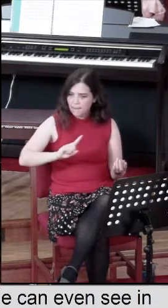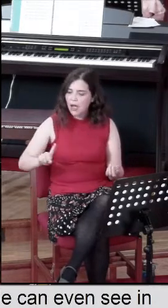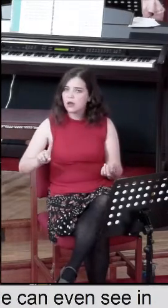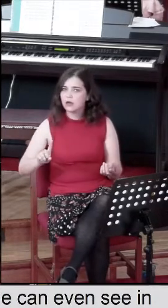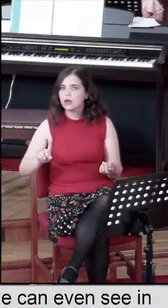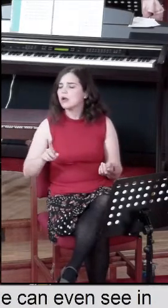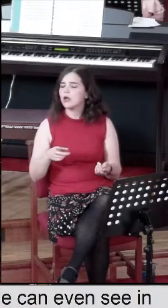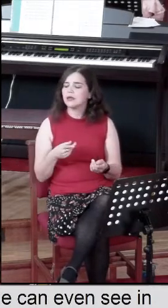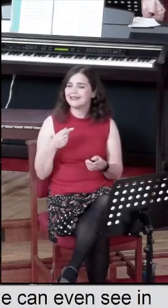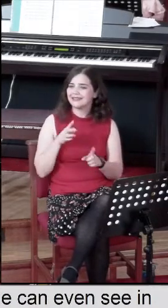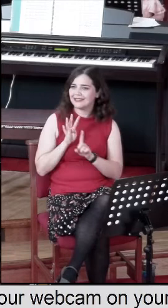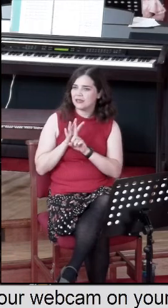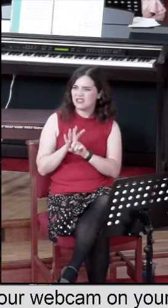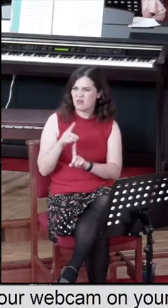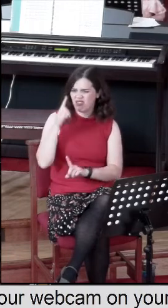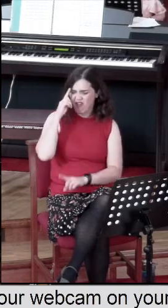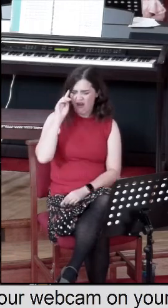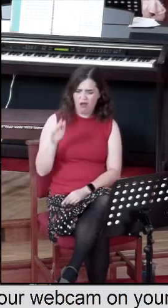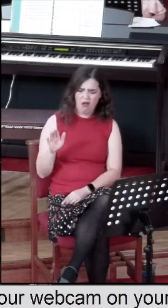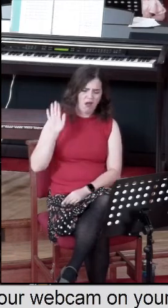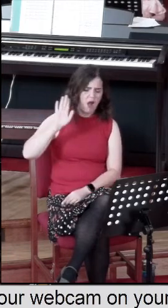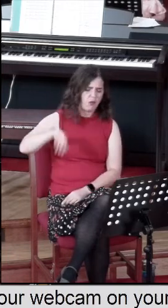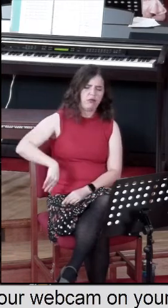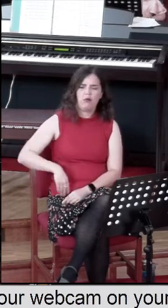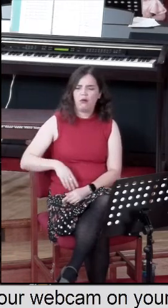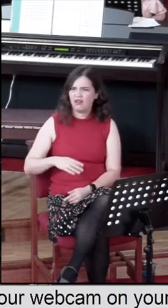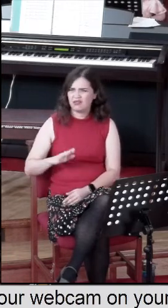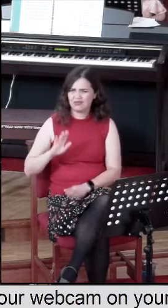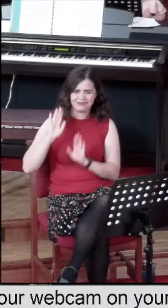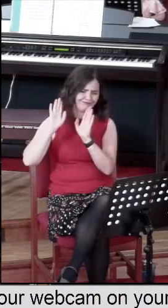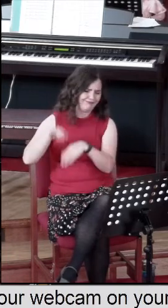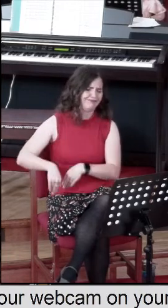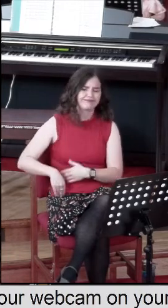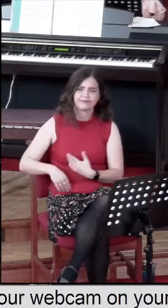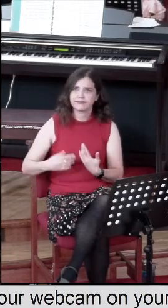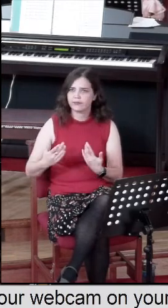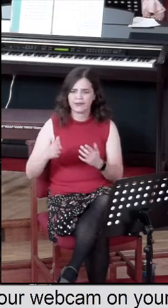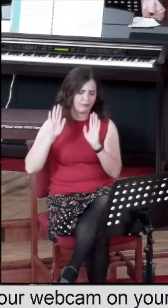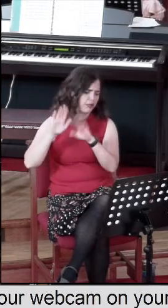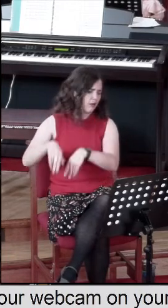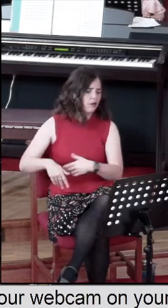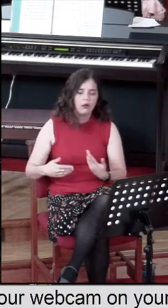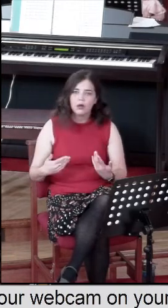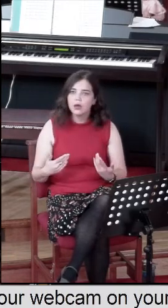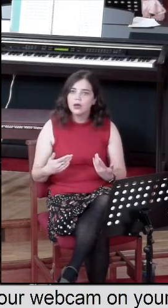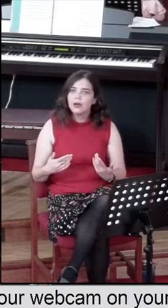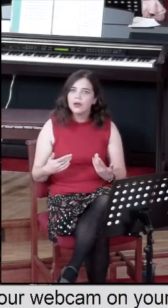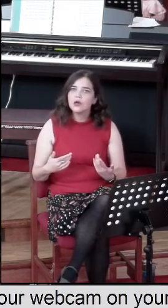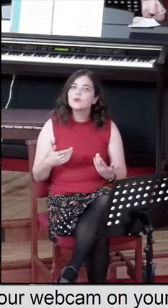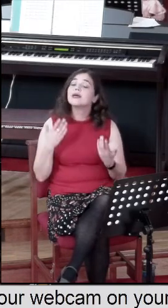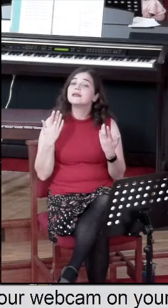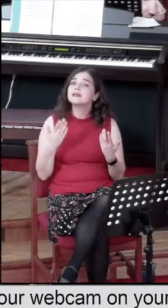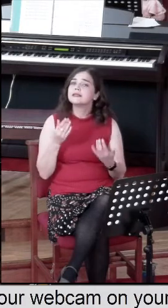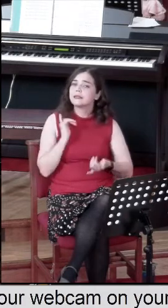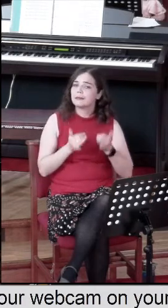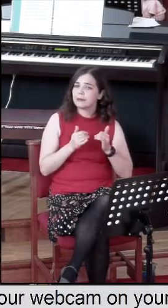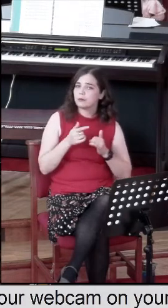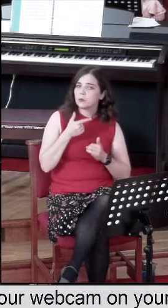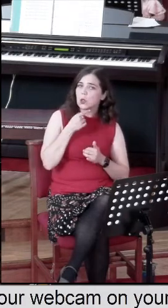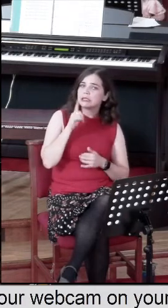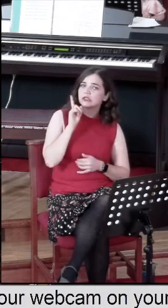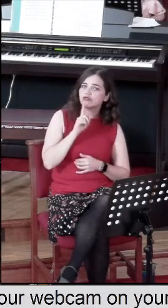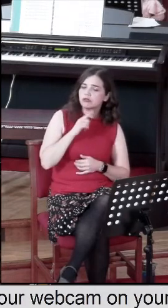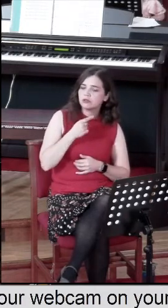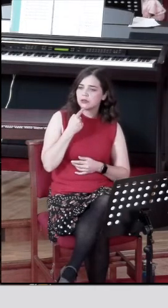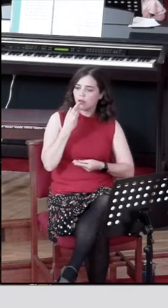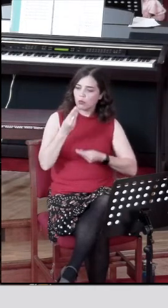he says the disciples thought it was nonsense, and they thought it was an idle tale. You know, sometimes boys and girls tell